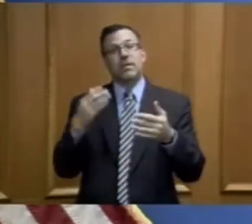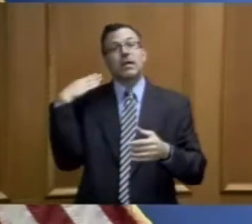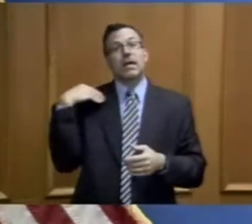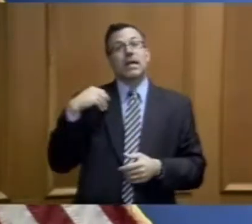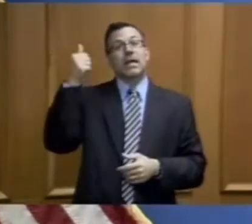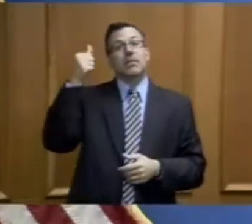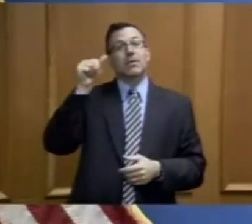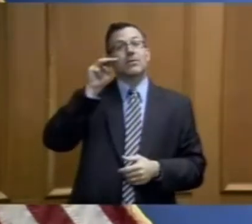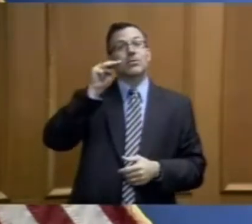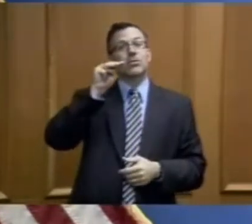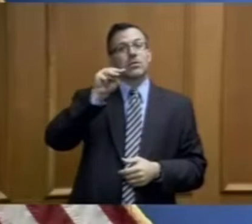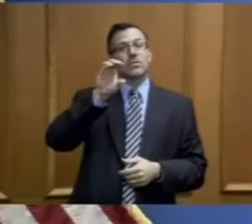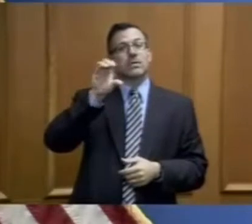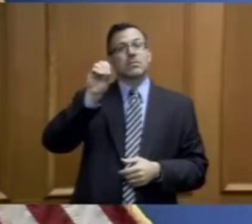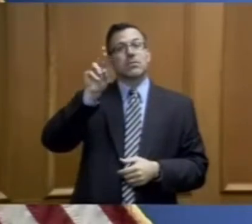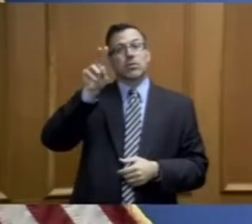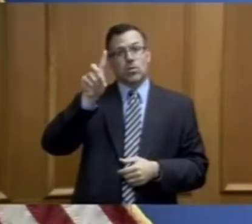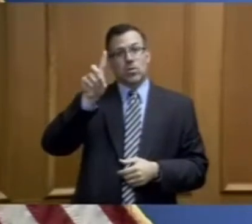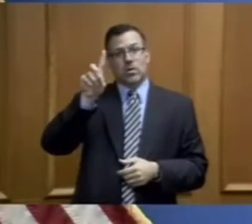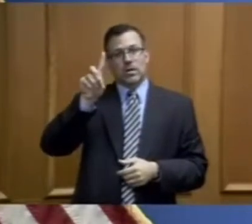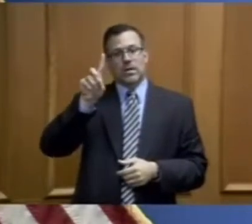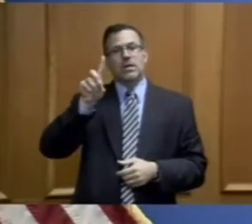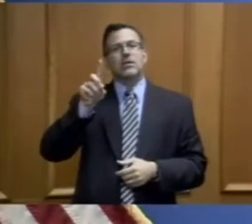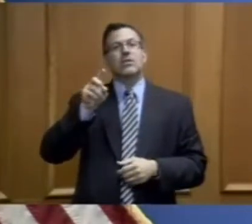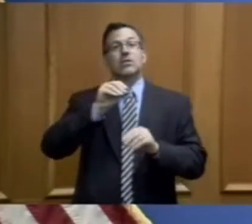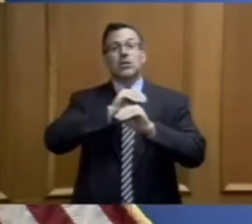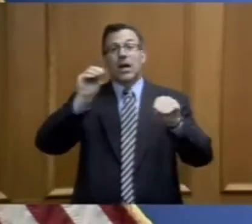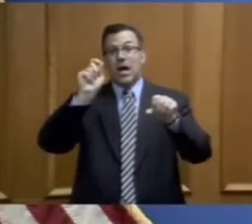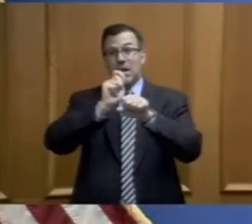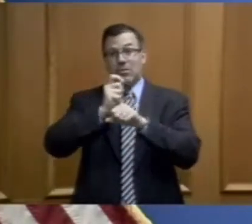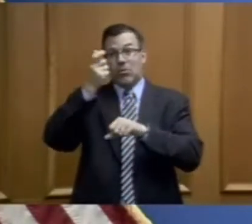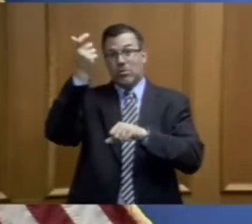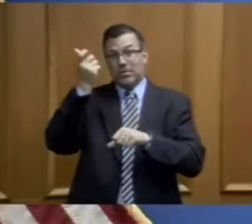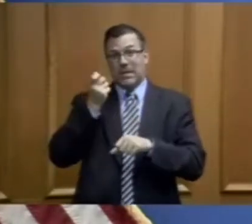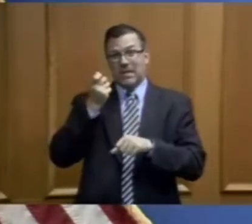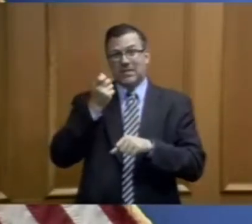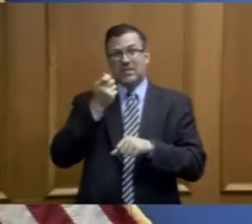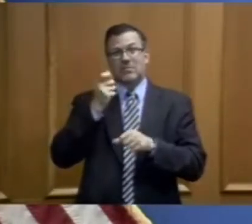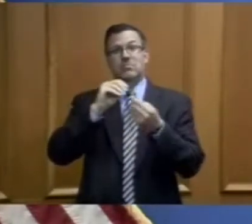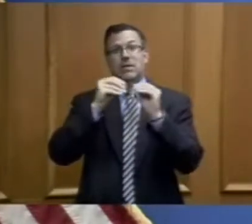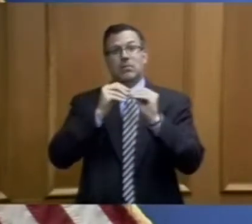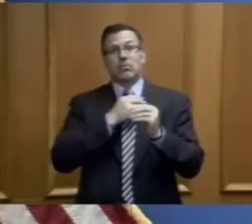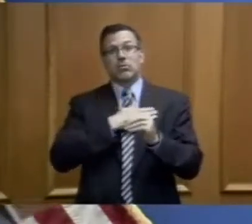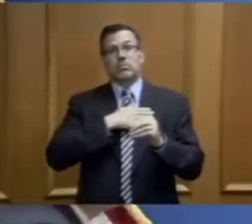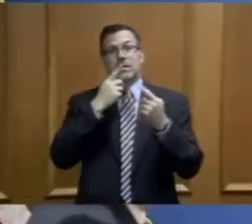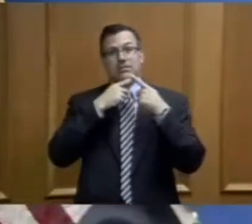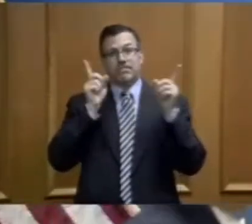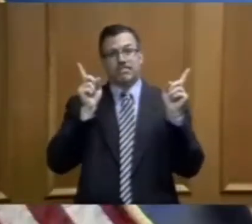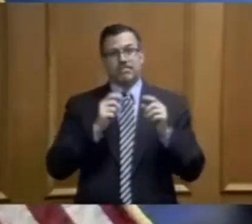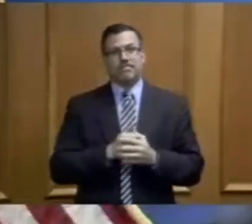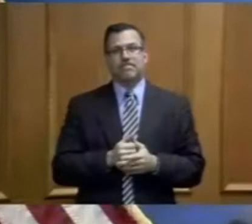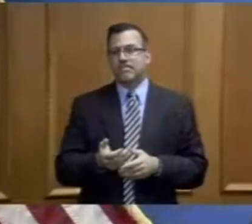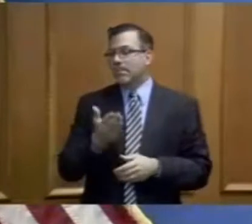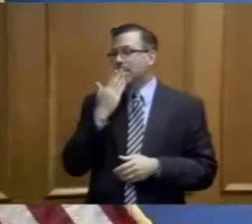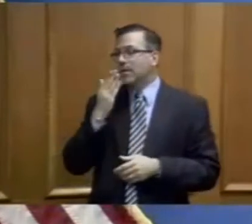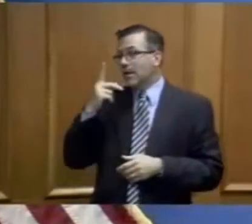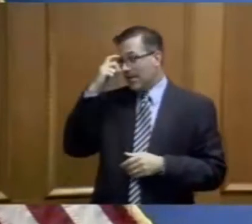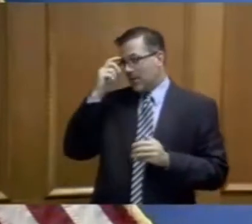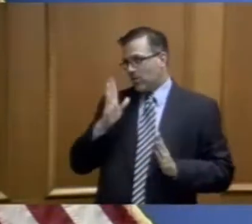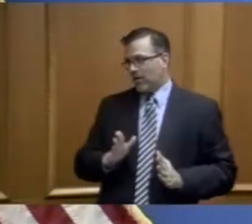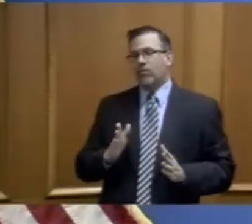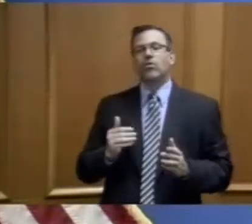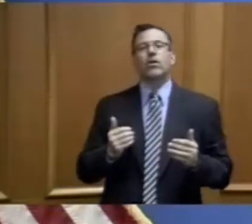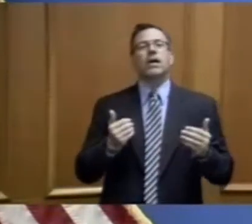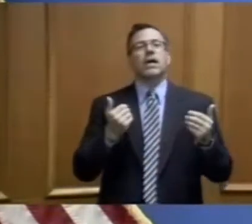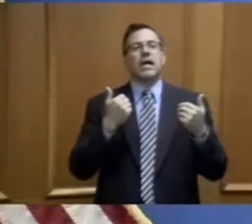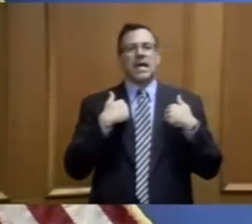if you would come up, please, and give an update on unemployment data that was released just today. Thank you, Governor. Have some